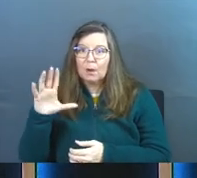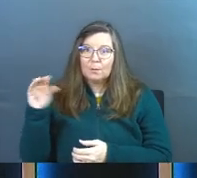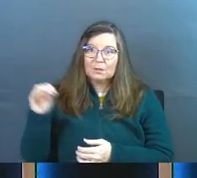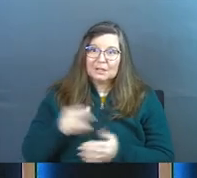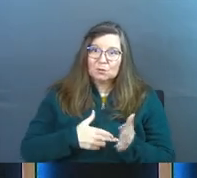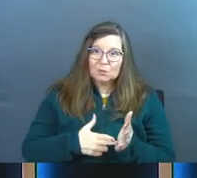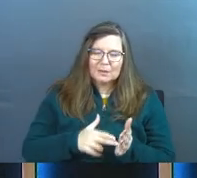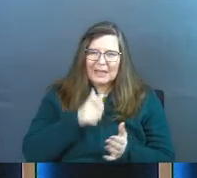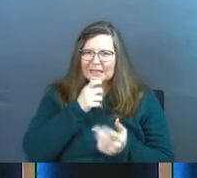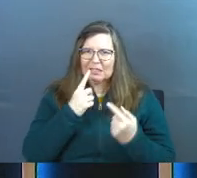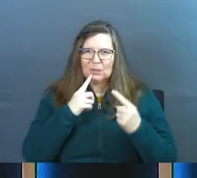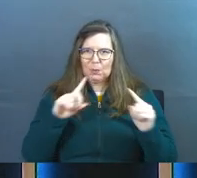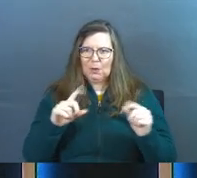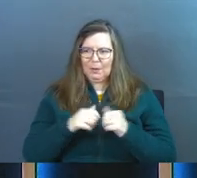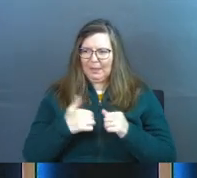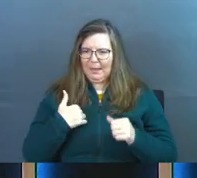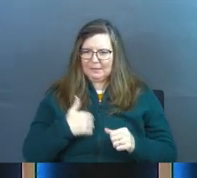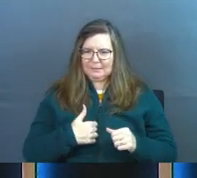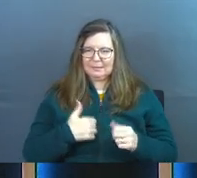That doesn't work.